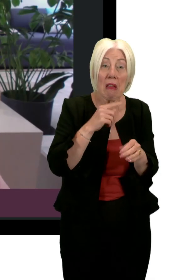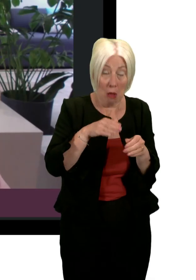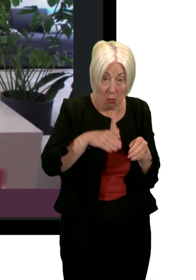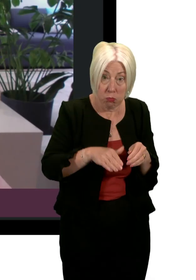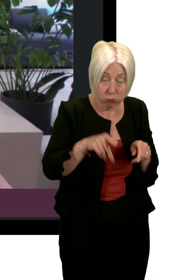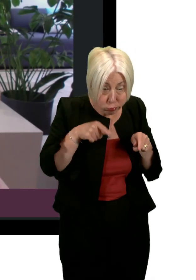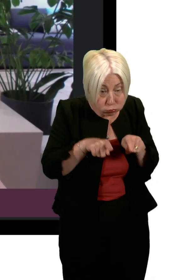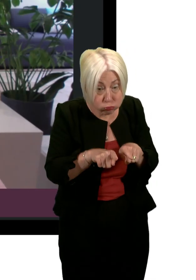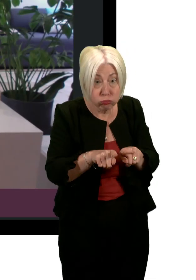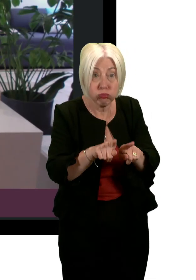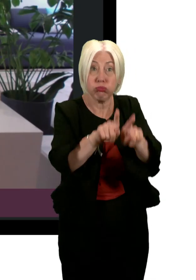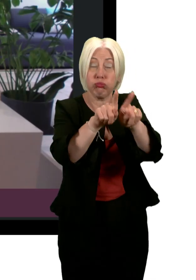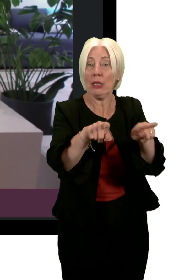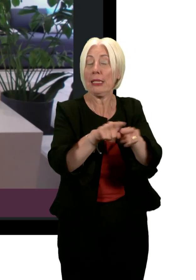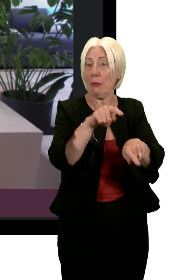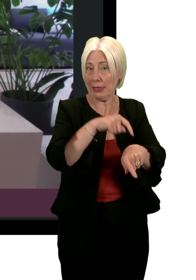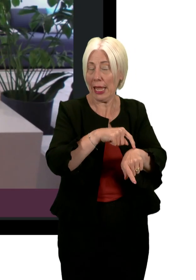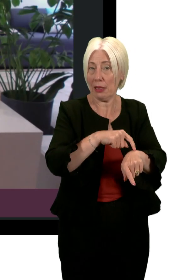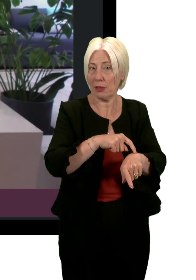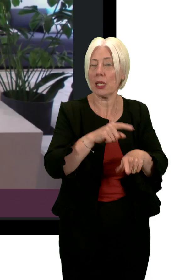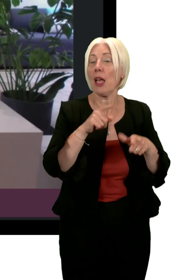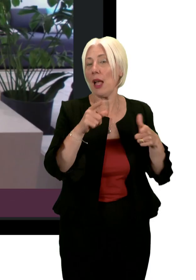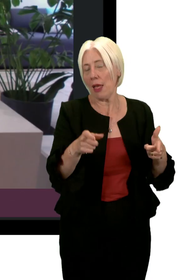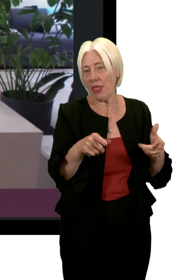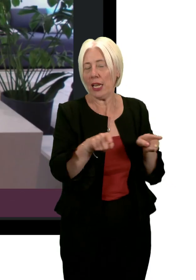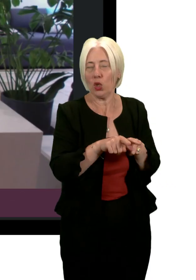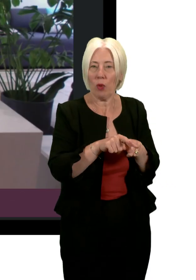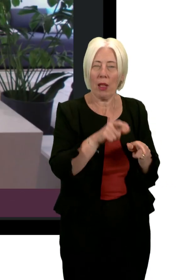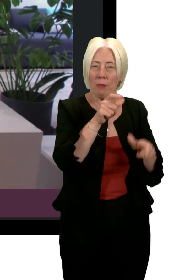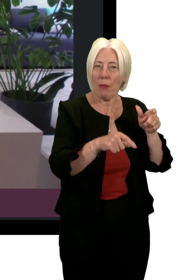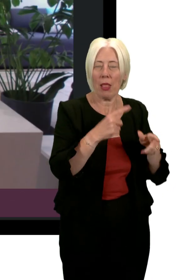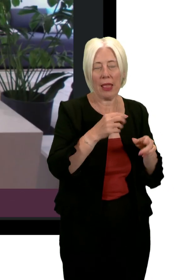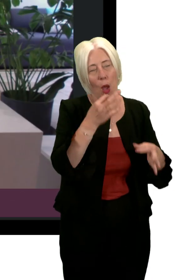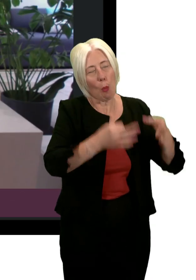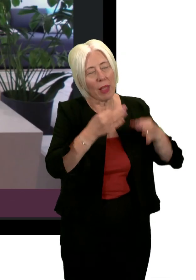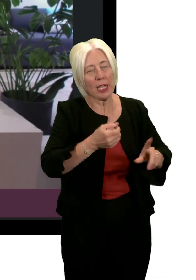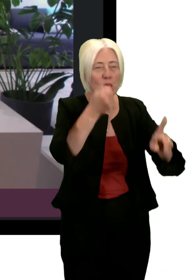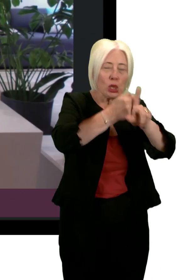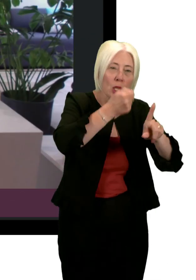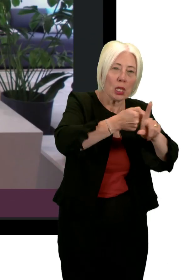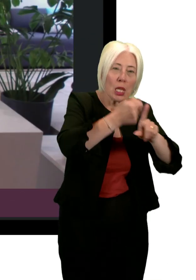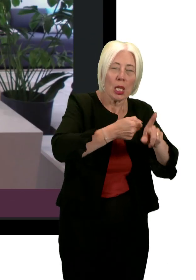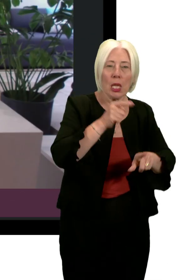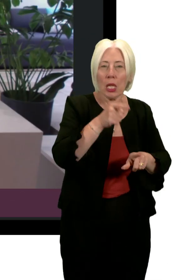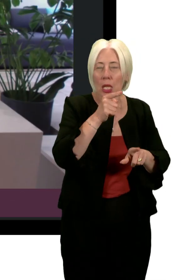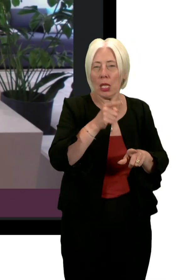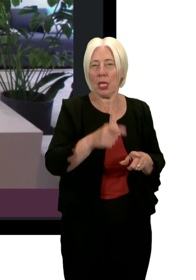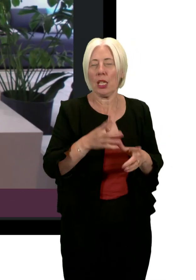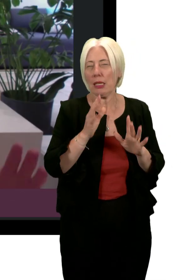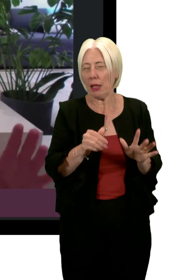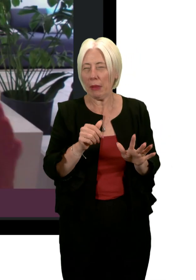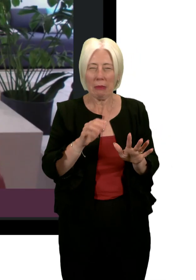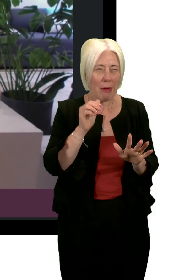power, we can come to that later, can be translated into political power through lobbying and through a whole range of what I call the dark arts of policy